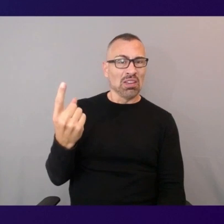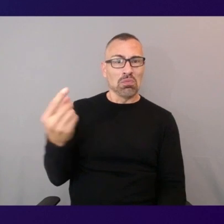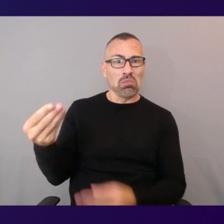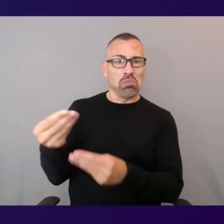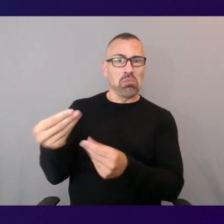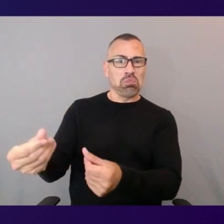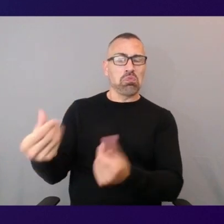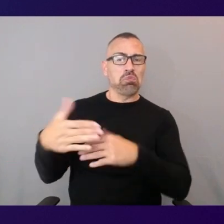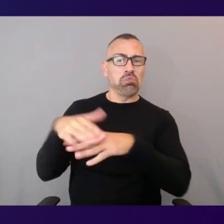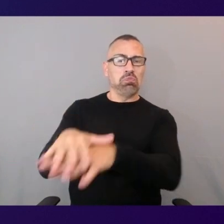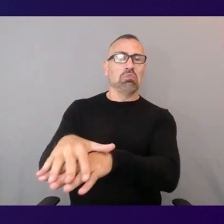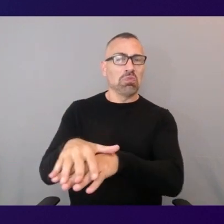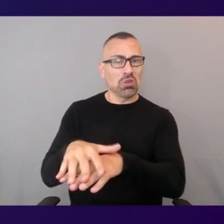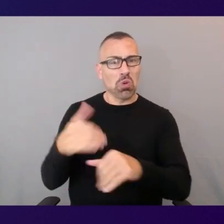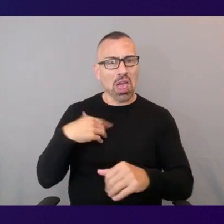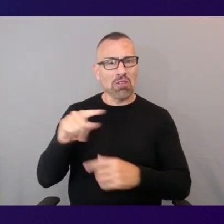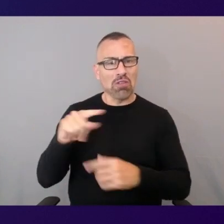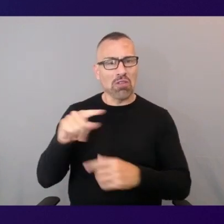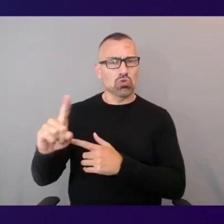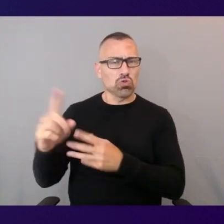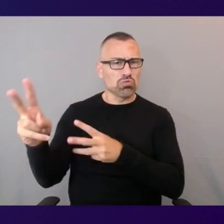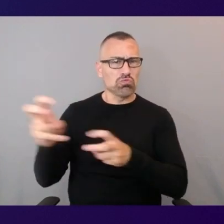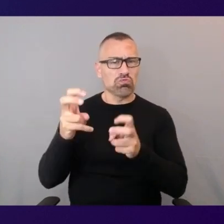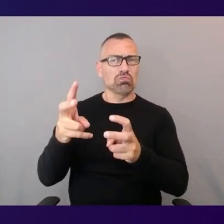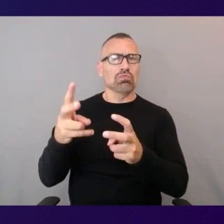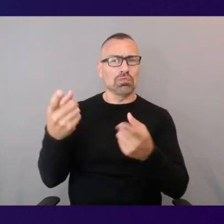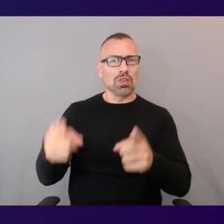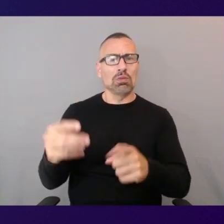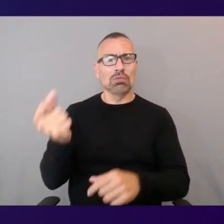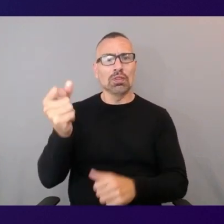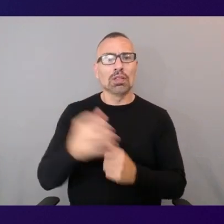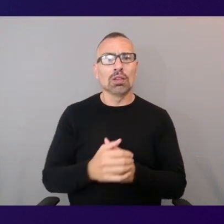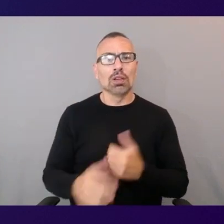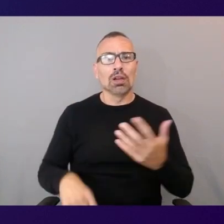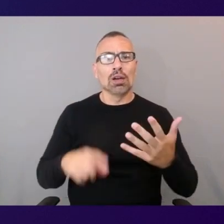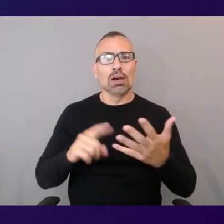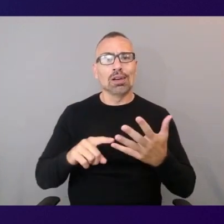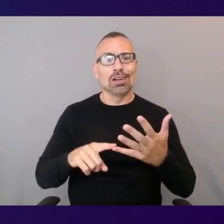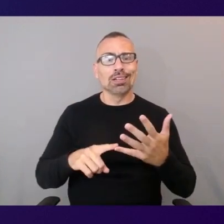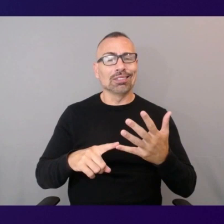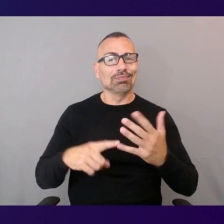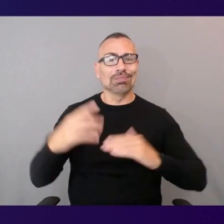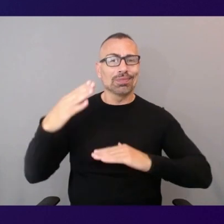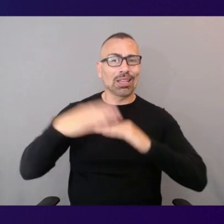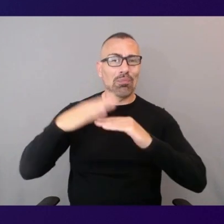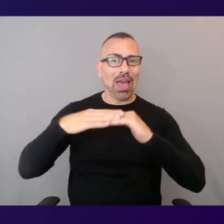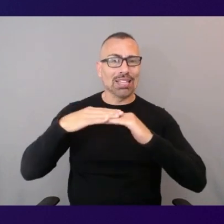possible. Just capacity management, we help with that. We make sure that